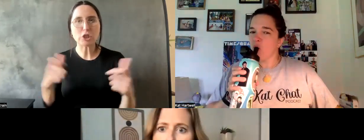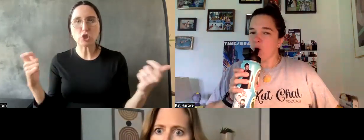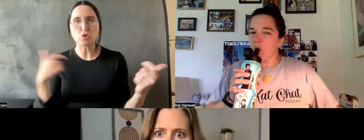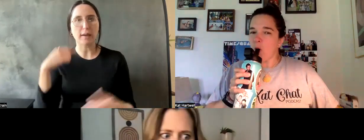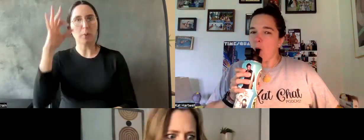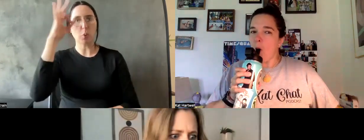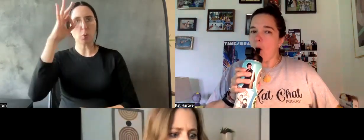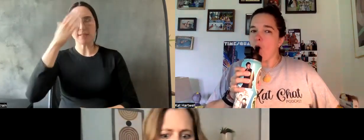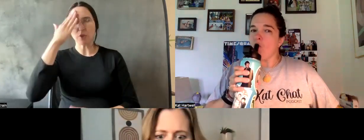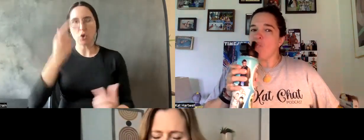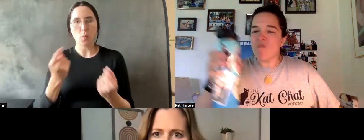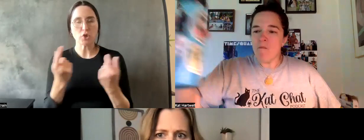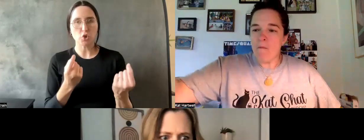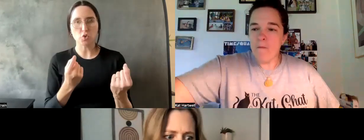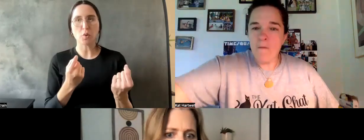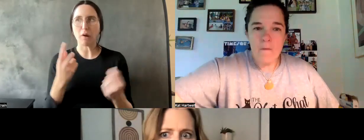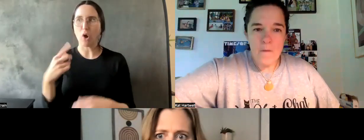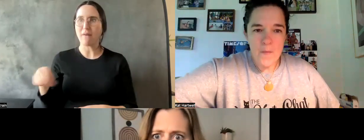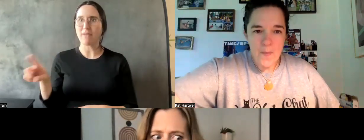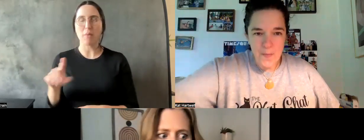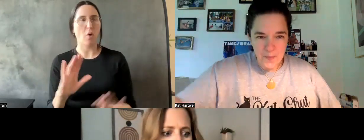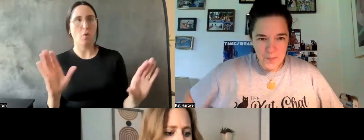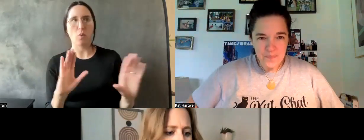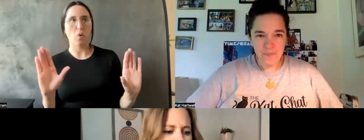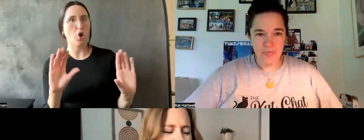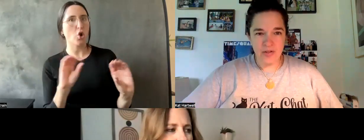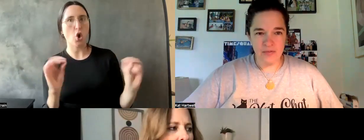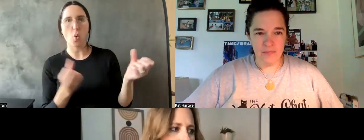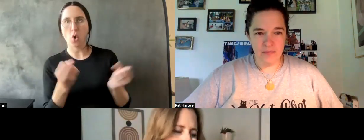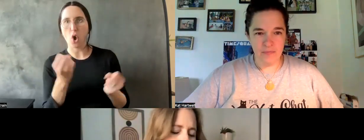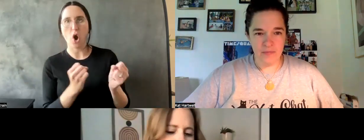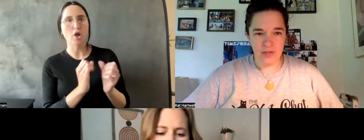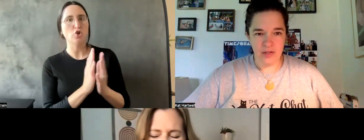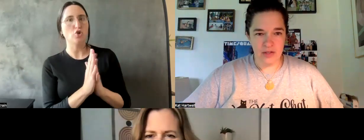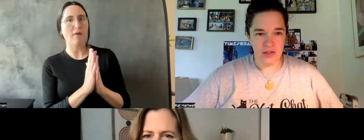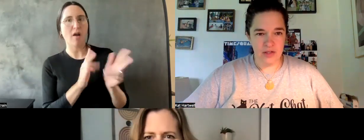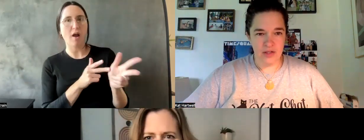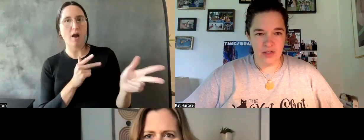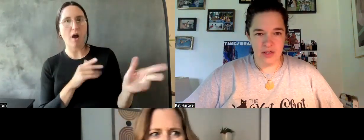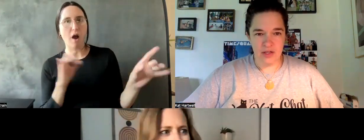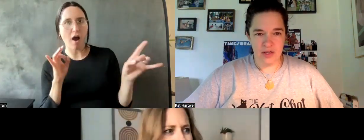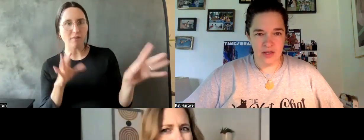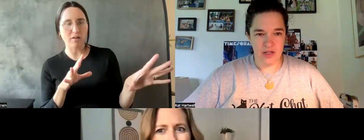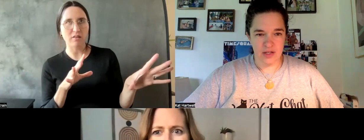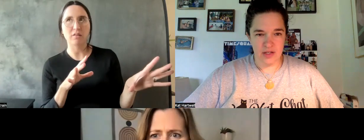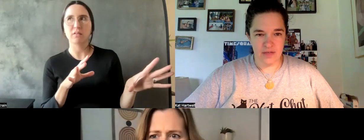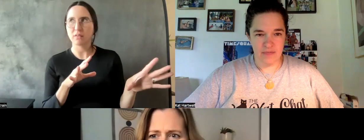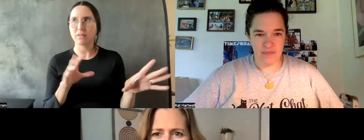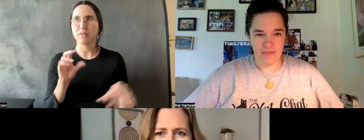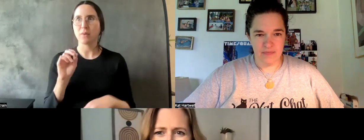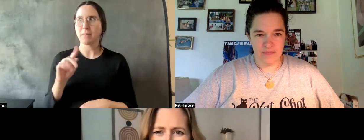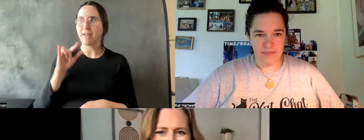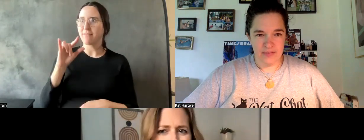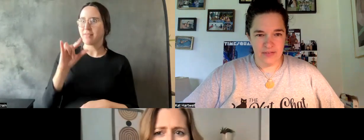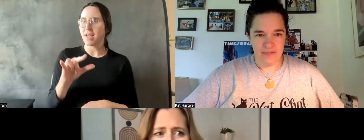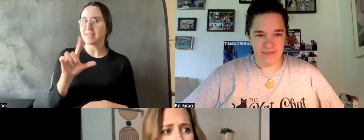were like, no, you don't want to rent a car. The traffic is horrible. And then I'm like, oh, but if I fly into LAX, I'm like an hour